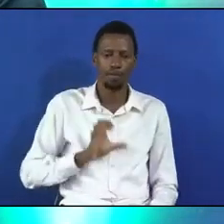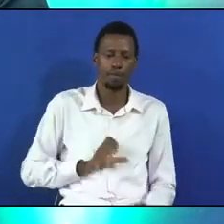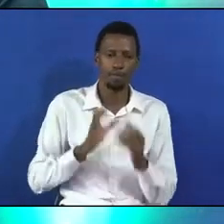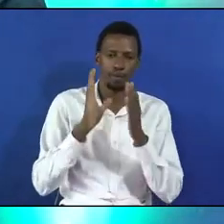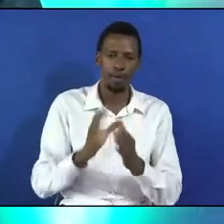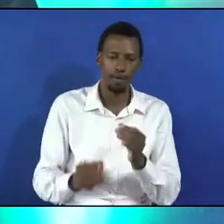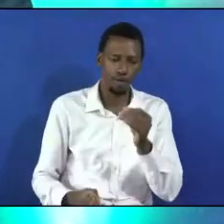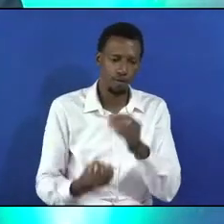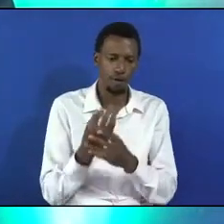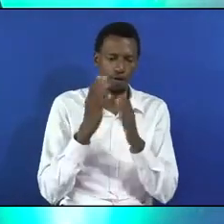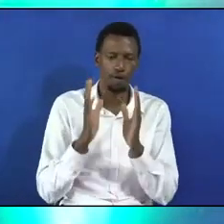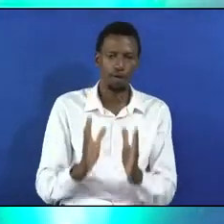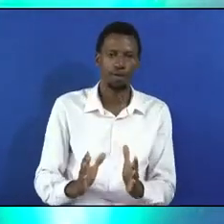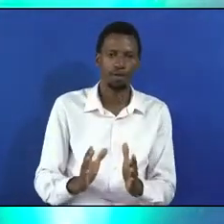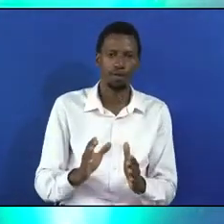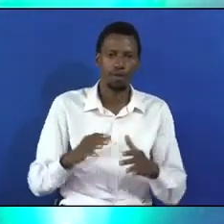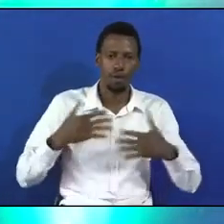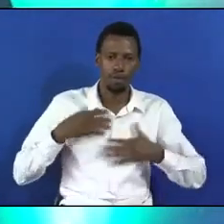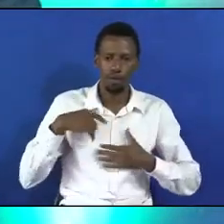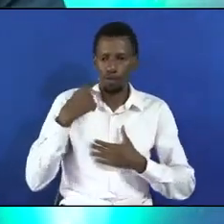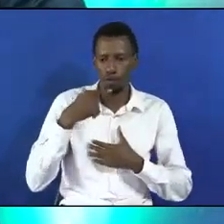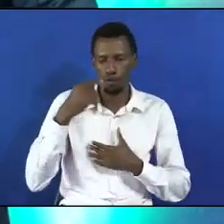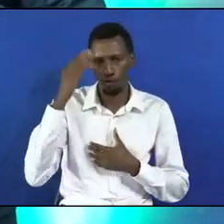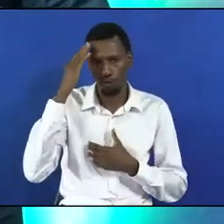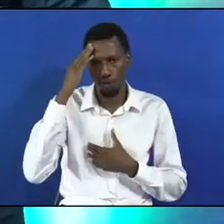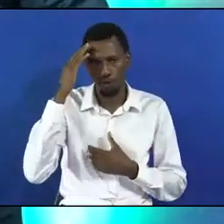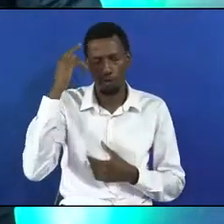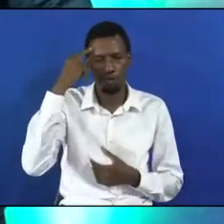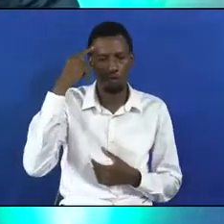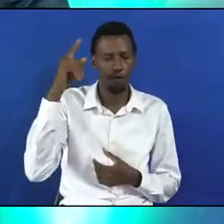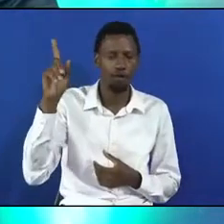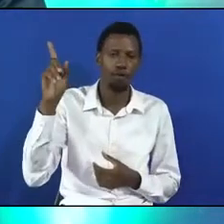people who are known for the